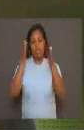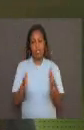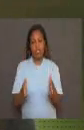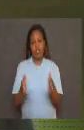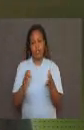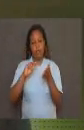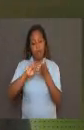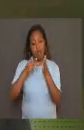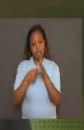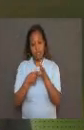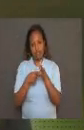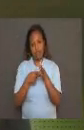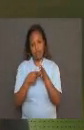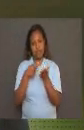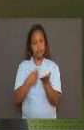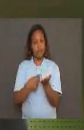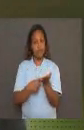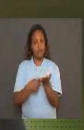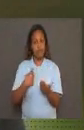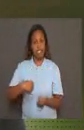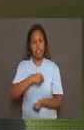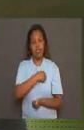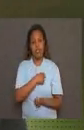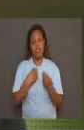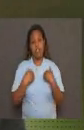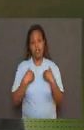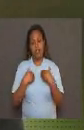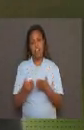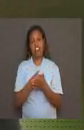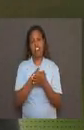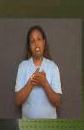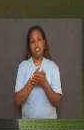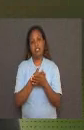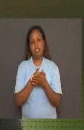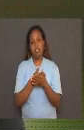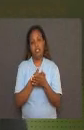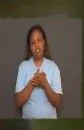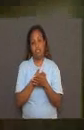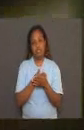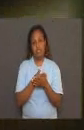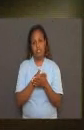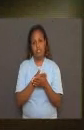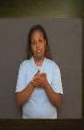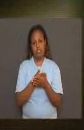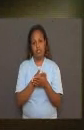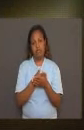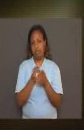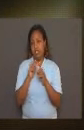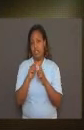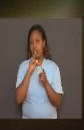Globalization means that we have a new vocabulary.